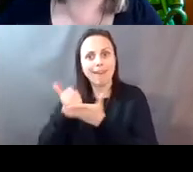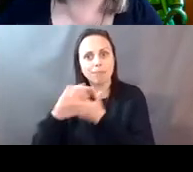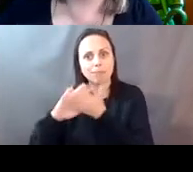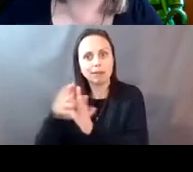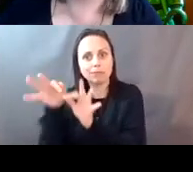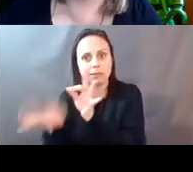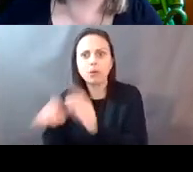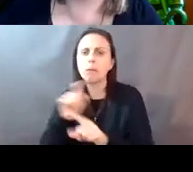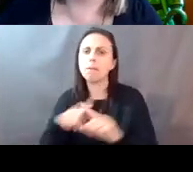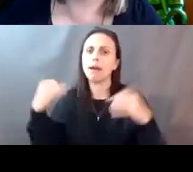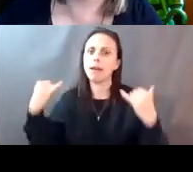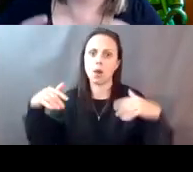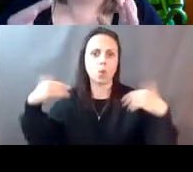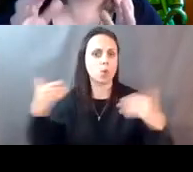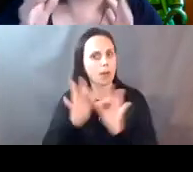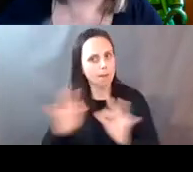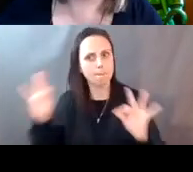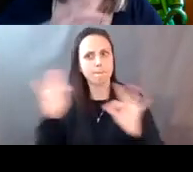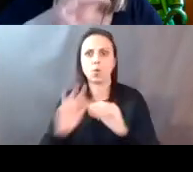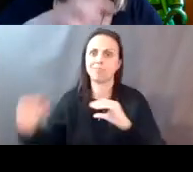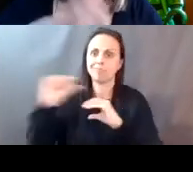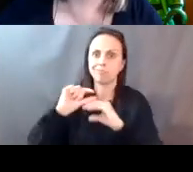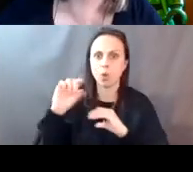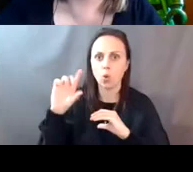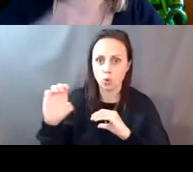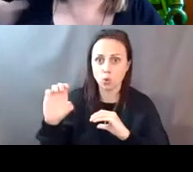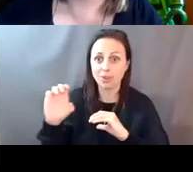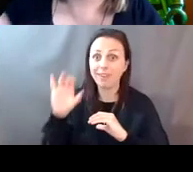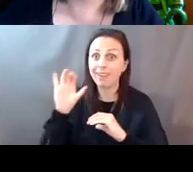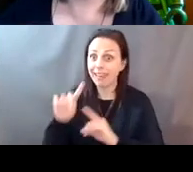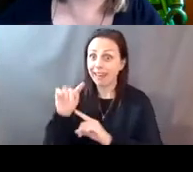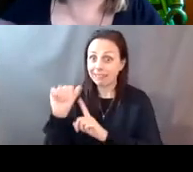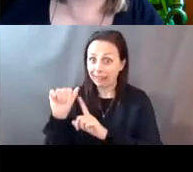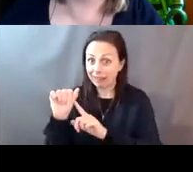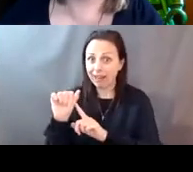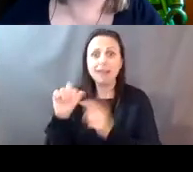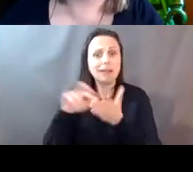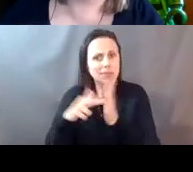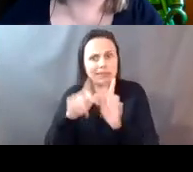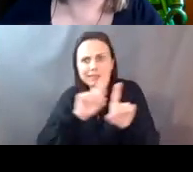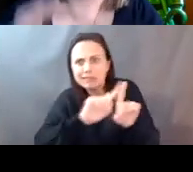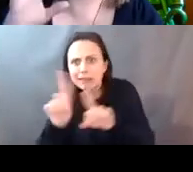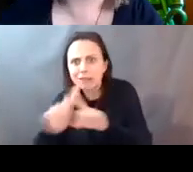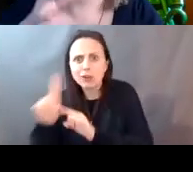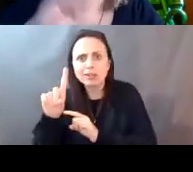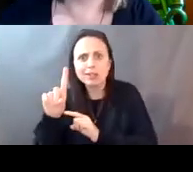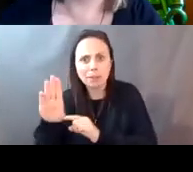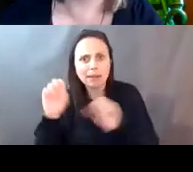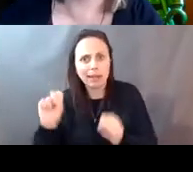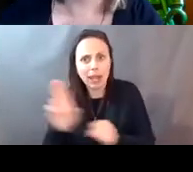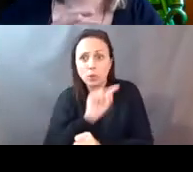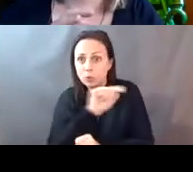is becoming super important and allows that data to be used by all these other different databases,